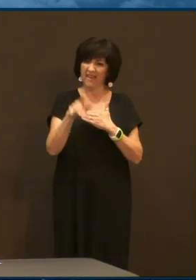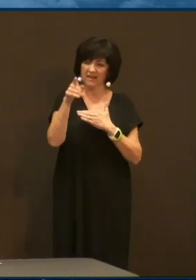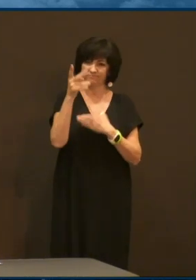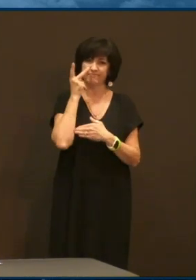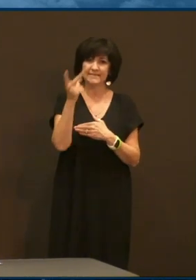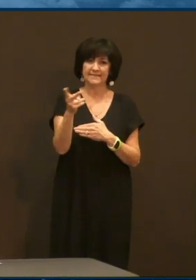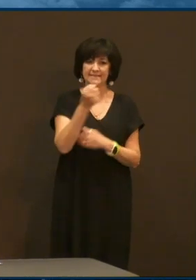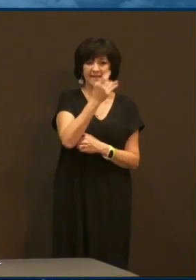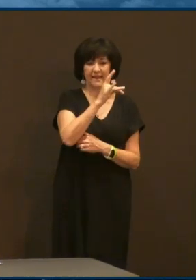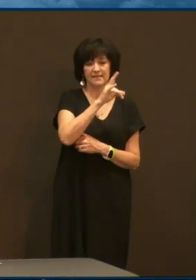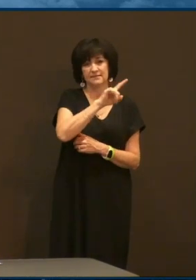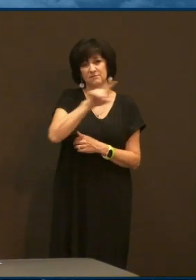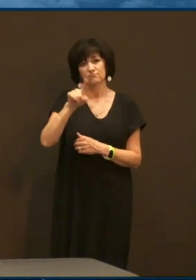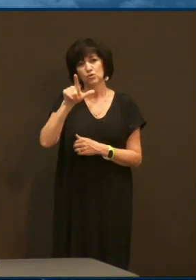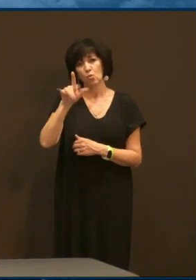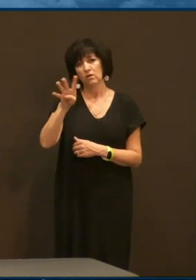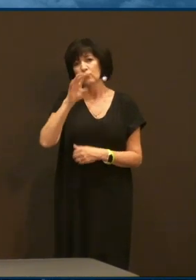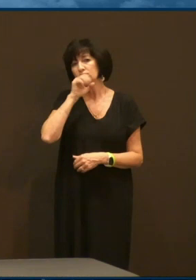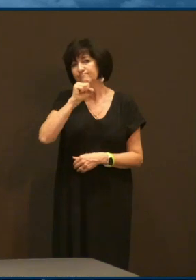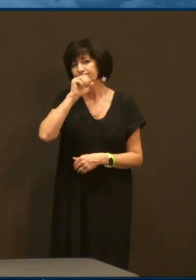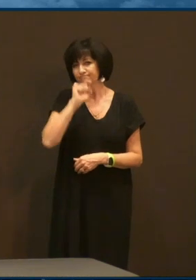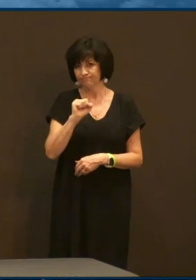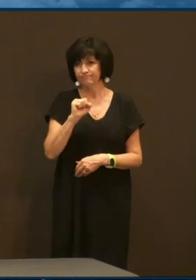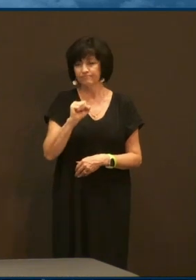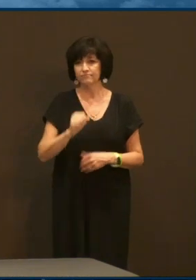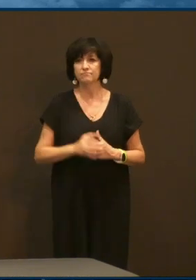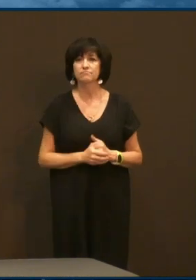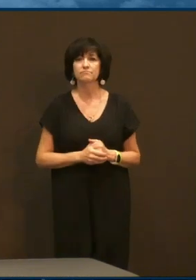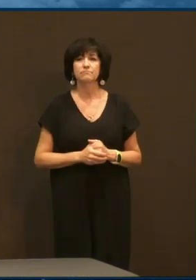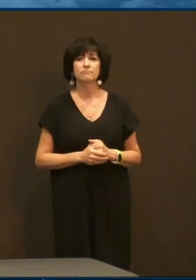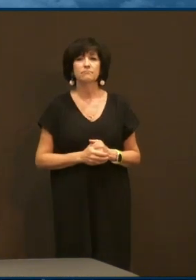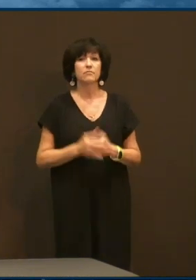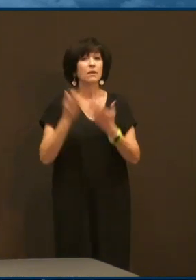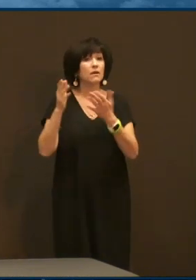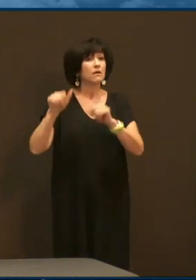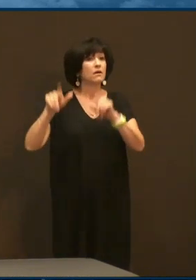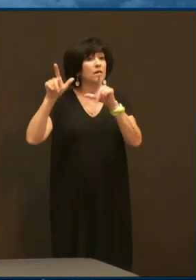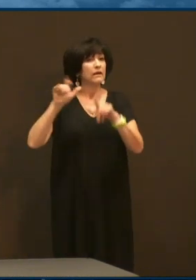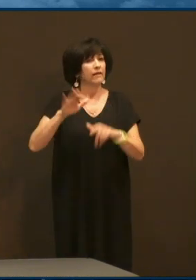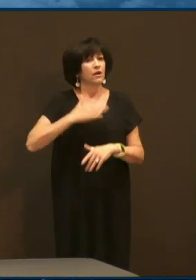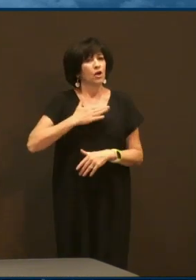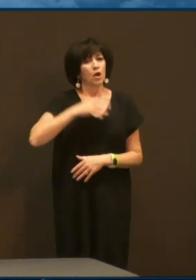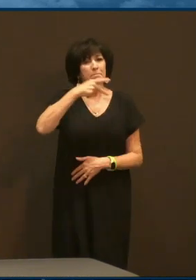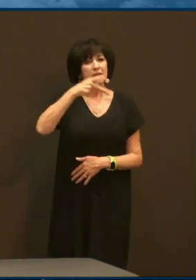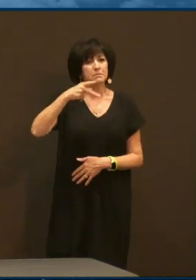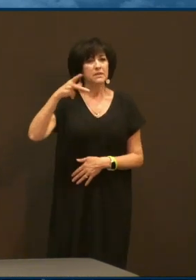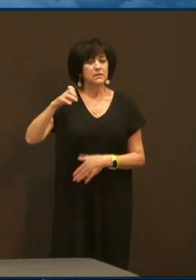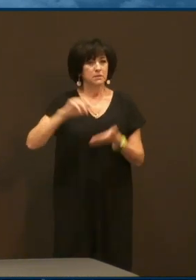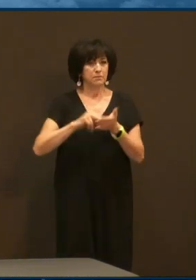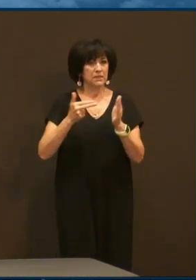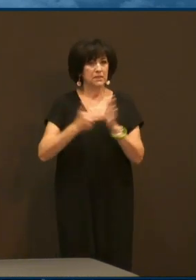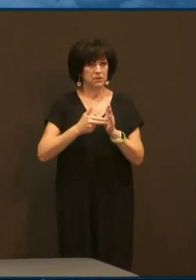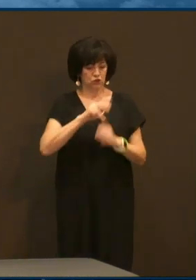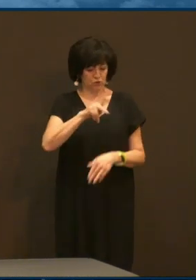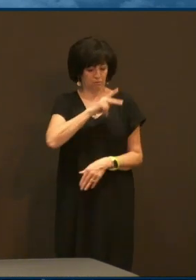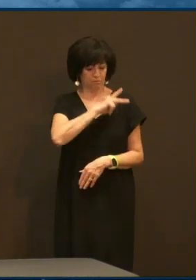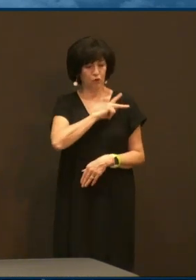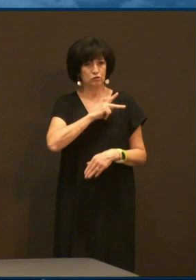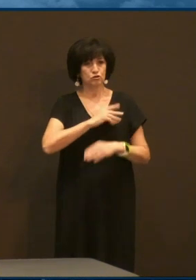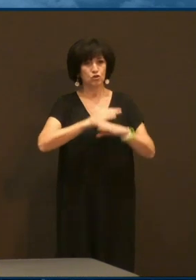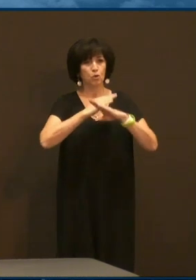34 age group. Again, our dashboard for personal protective equipment, all glass